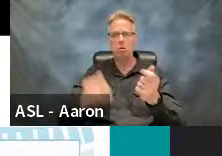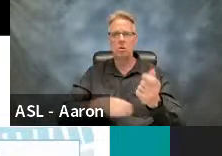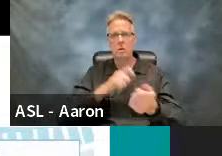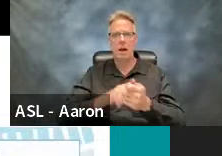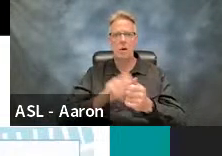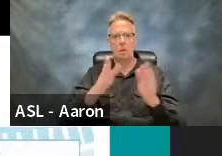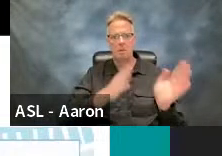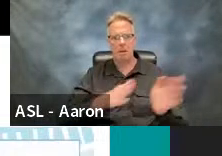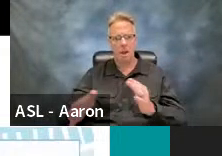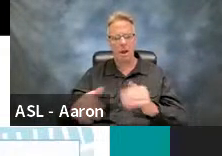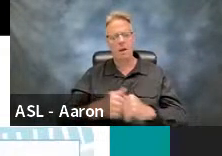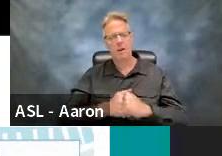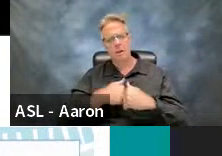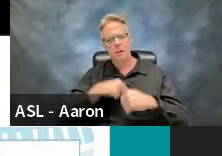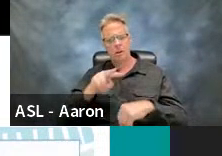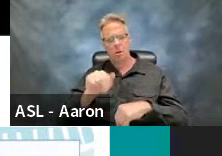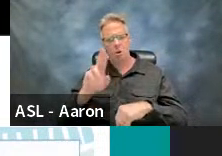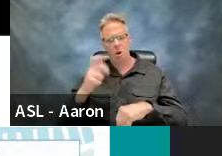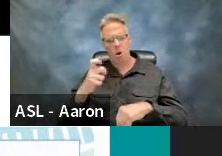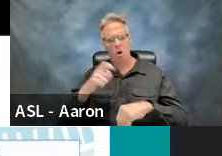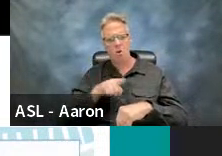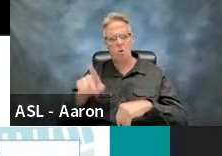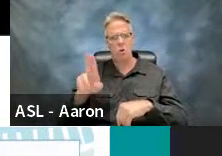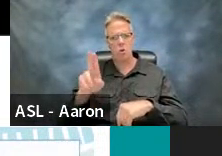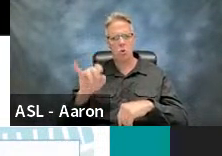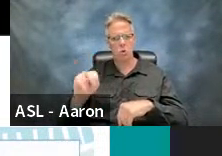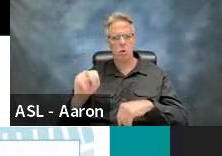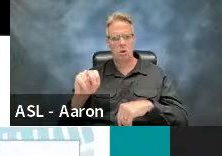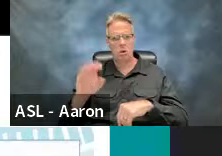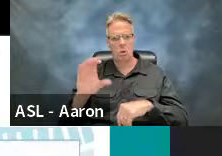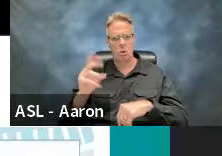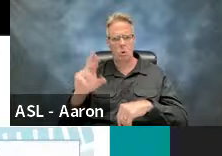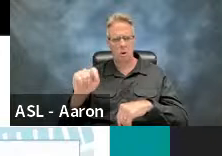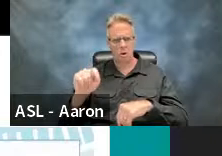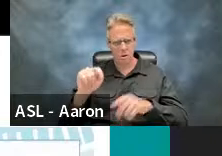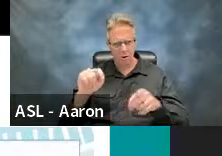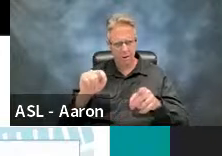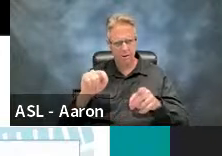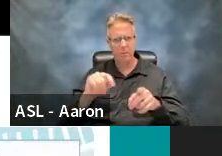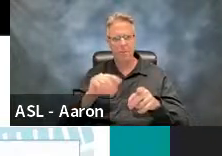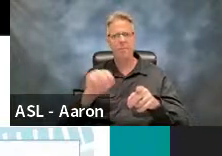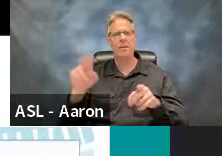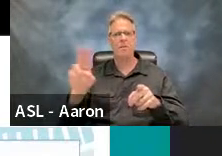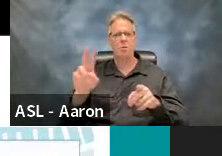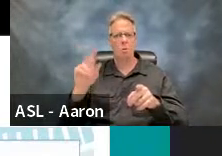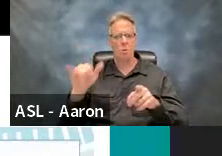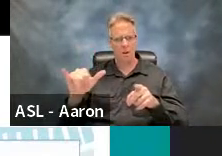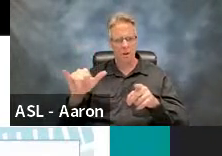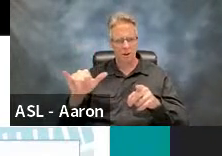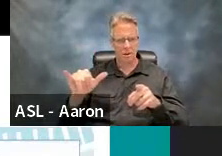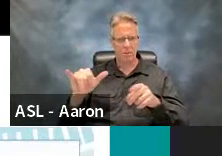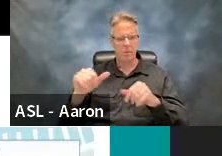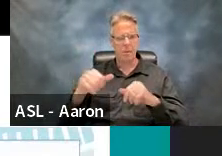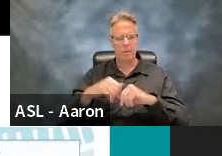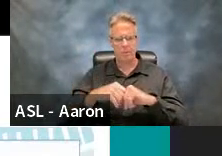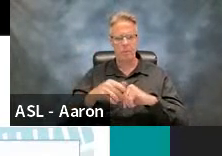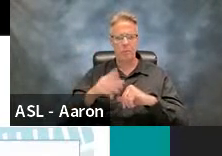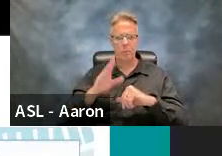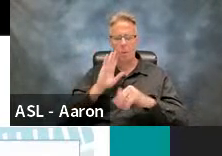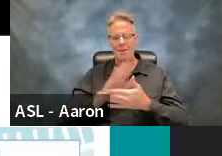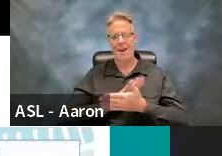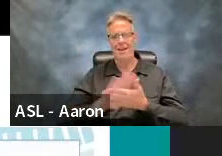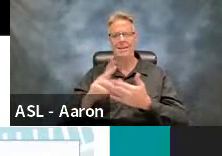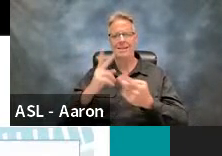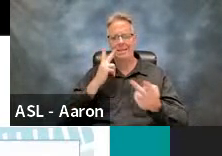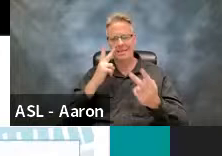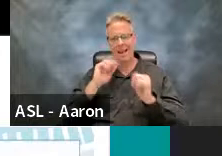The auxiliary roads around Union Court and Vancouver Way, it would be helpful to see